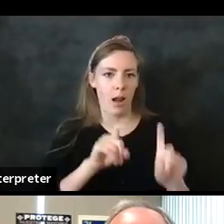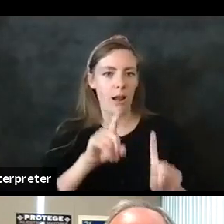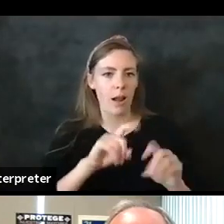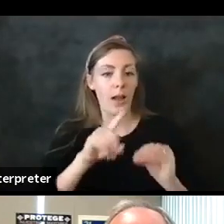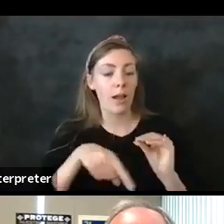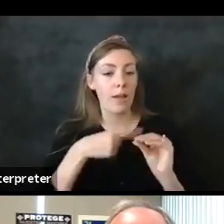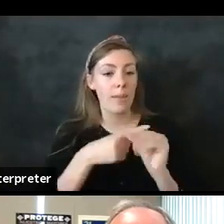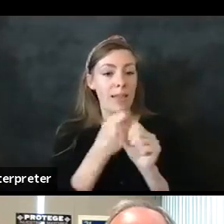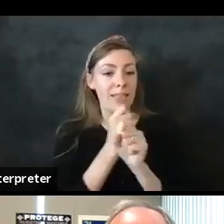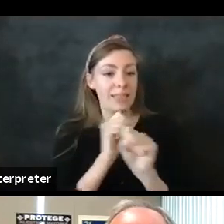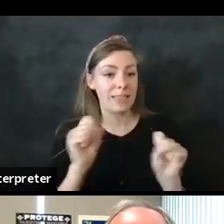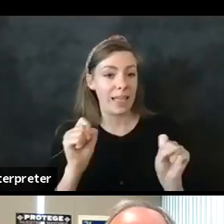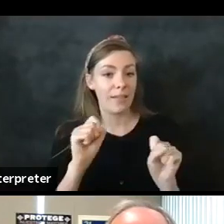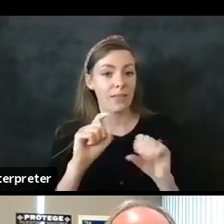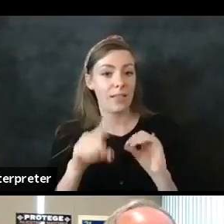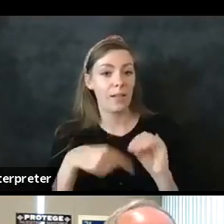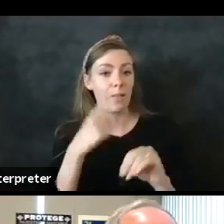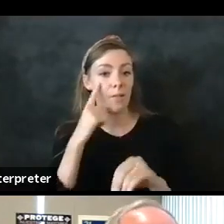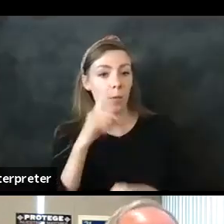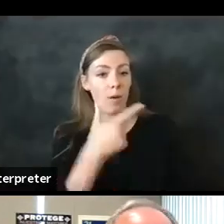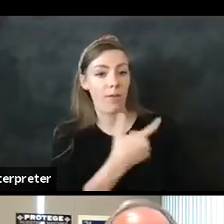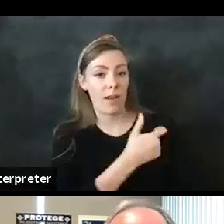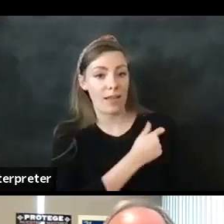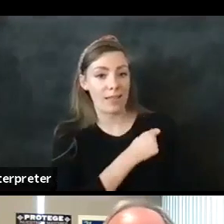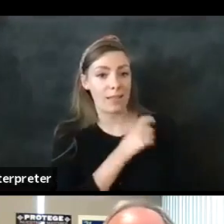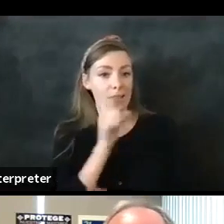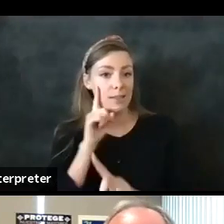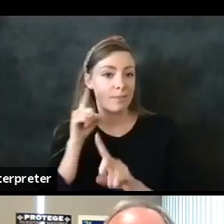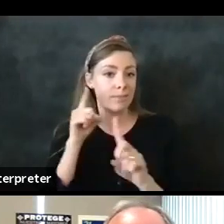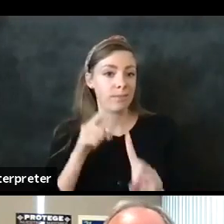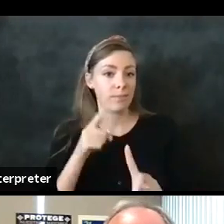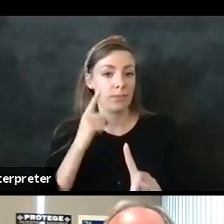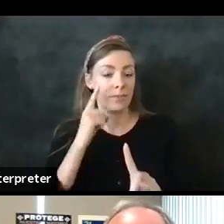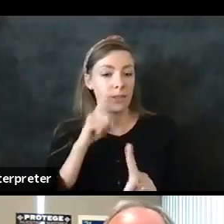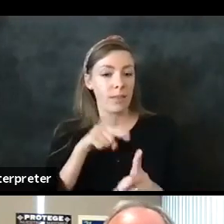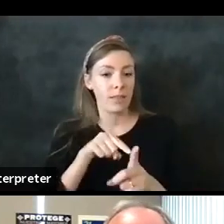the safety of vaccines, primarily, especially for